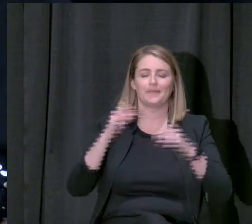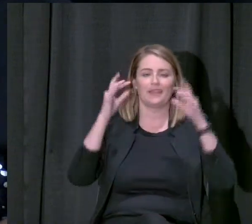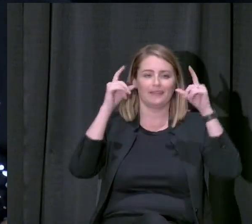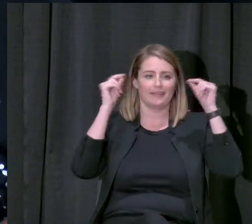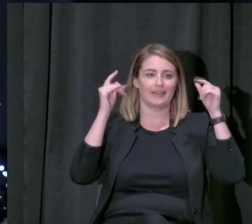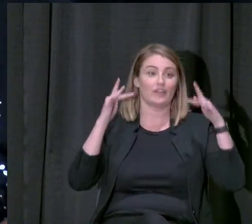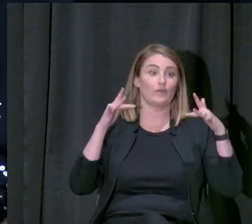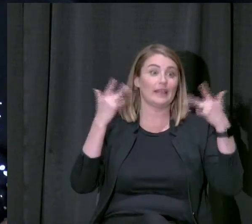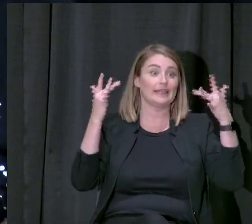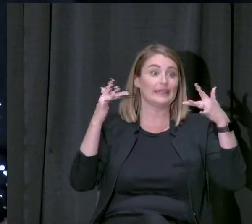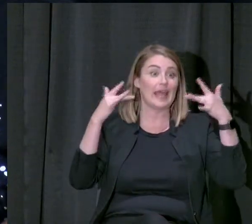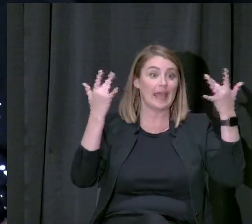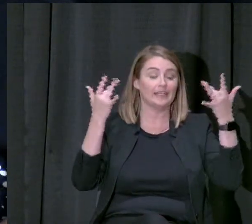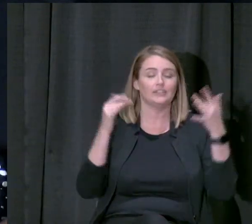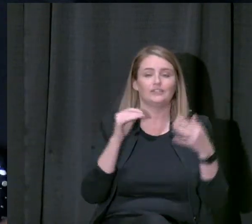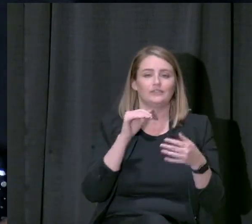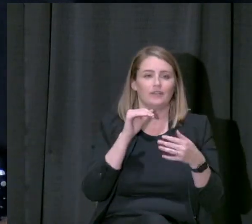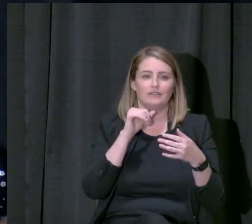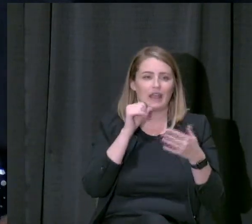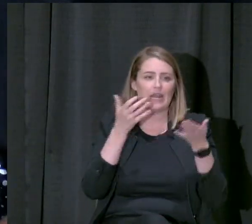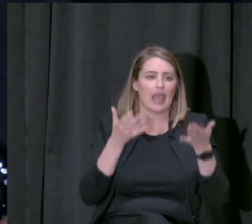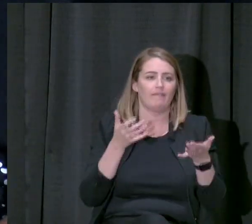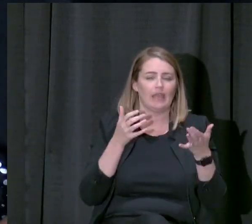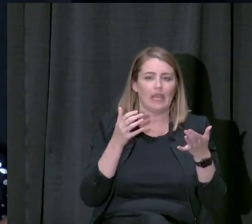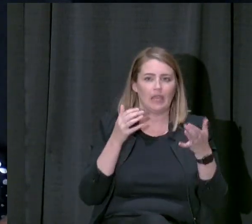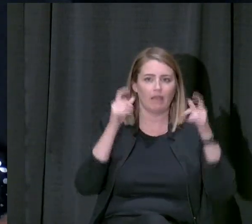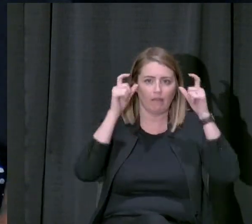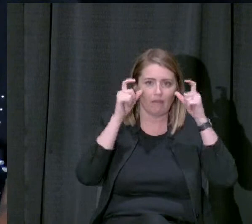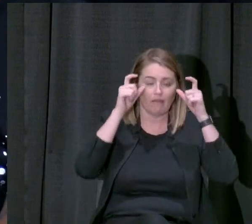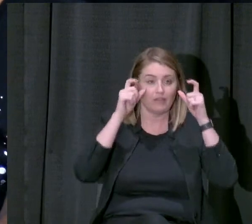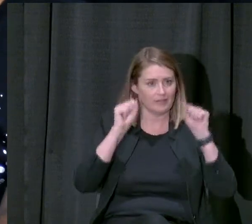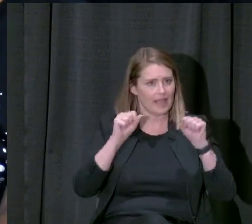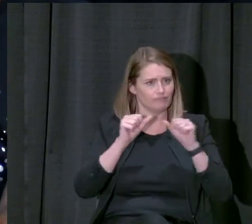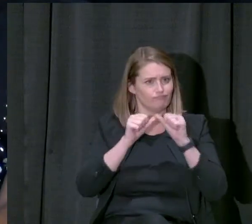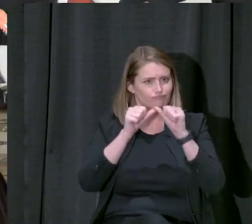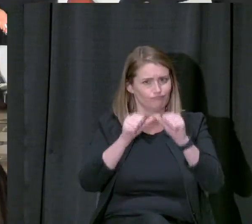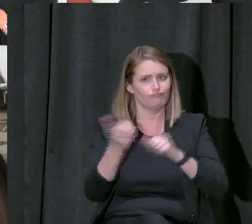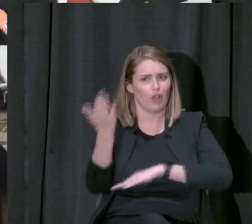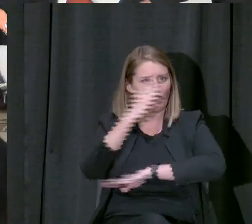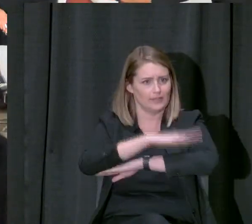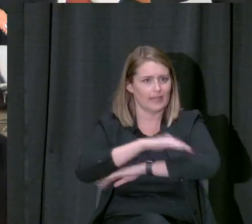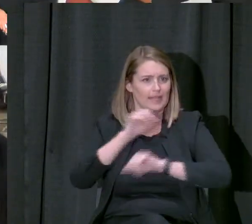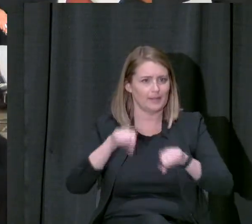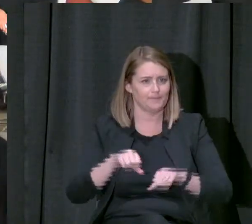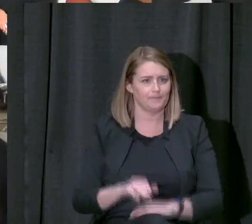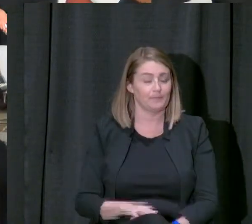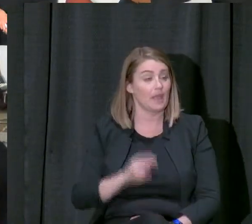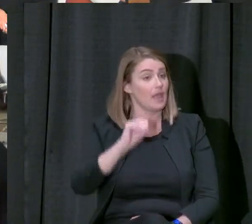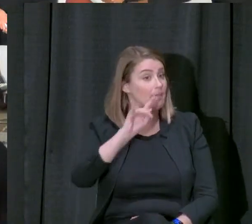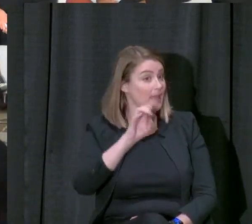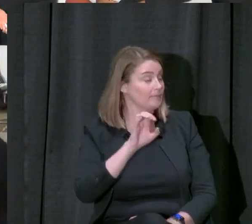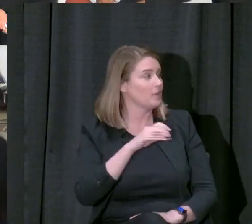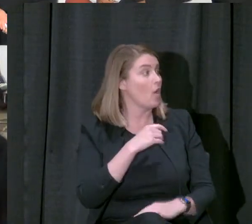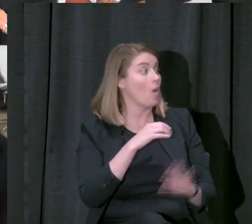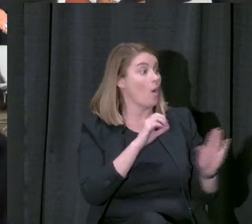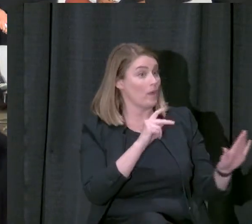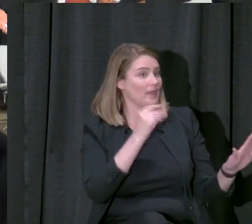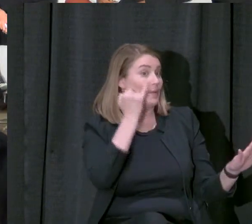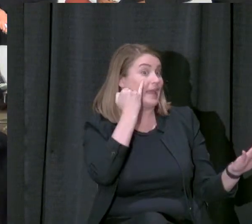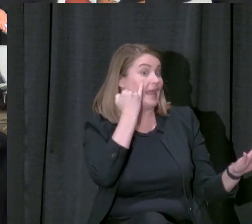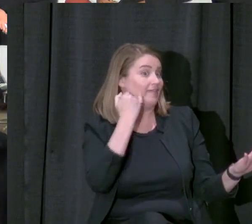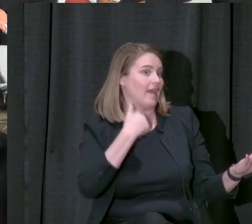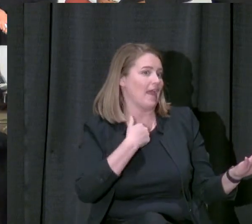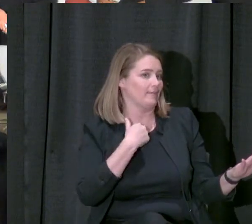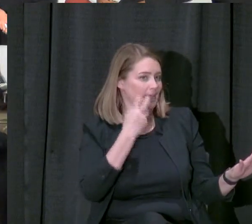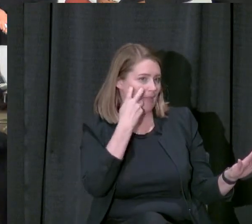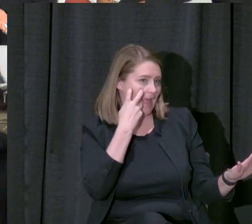is intended for people to have them on all the time. Okay, so I'm a blind or low vision